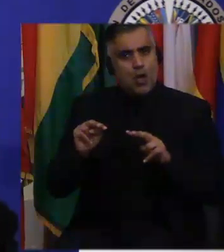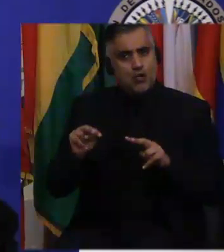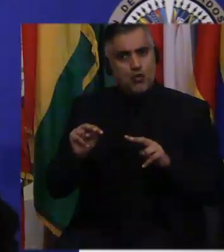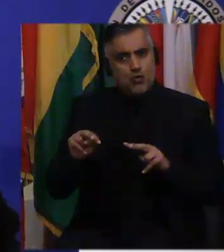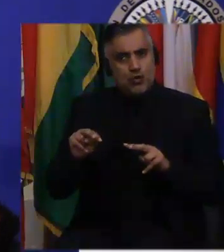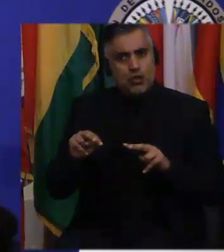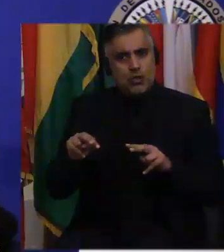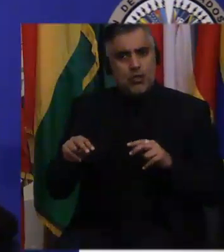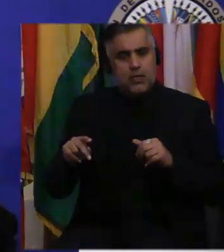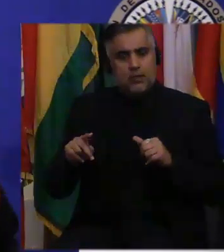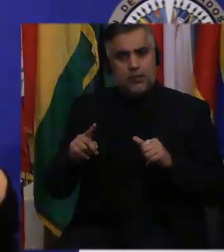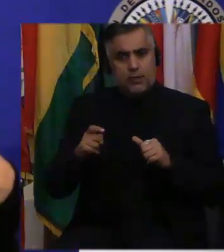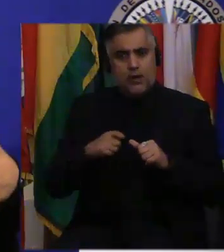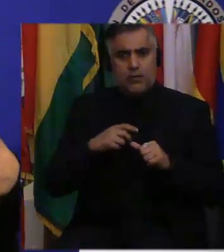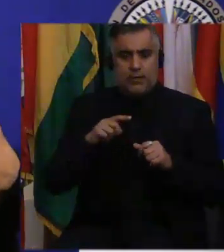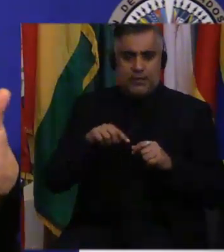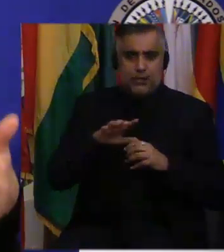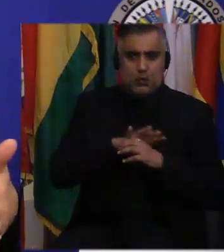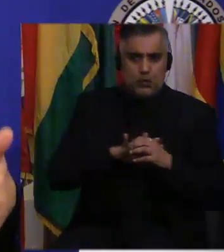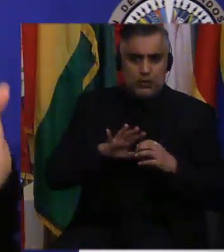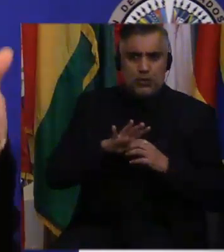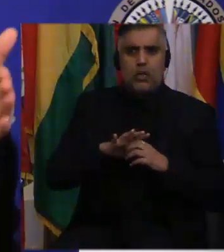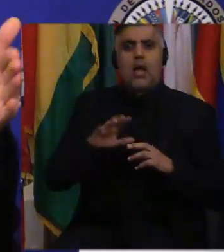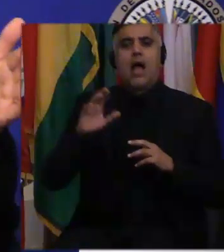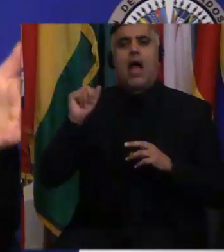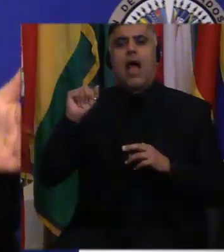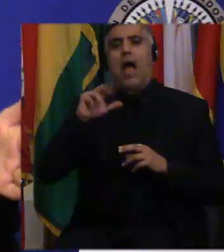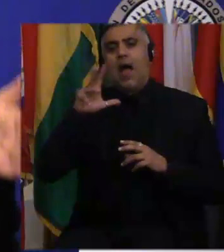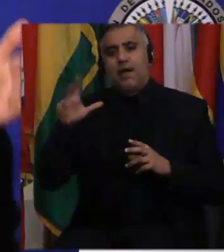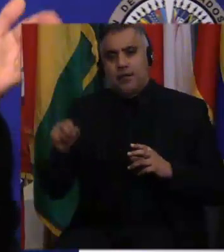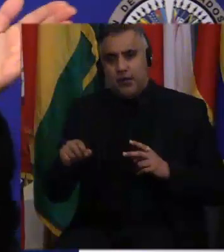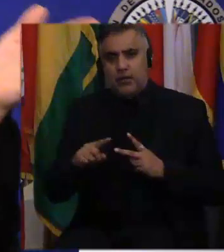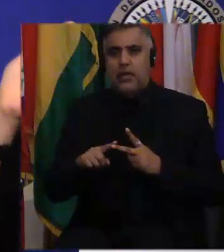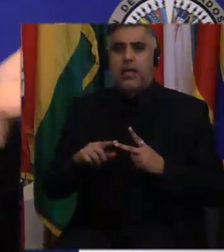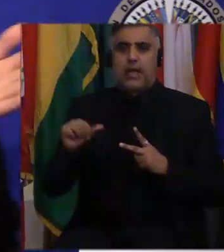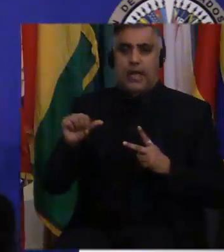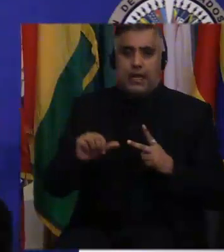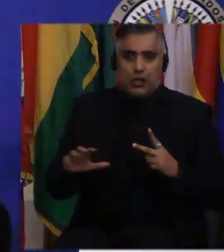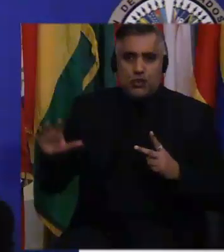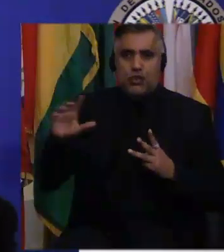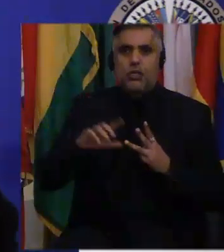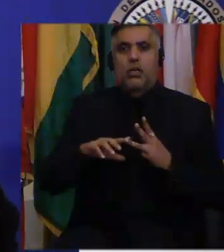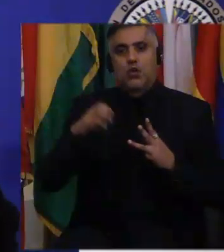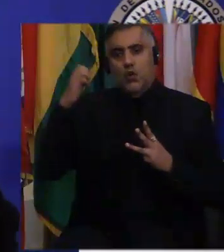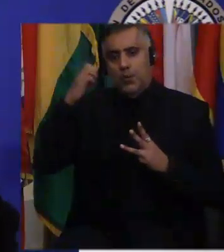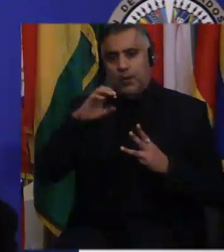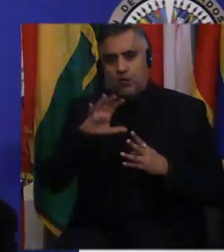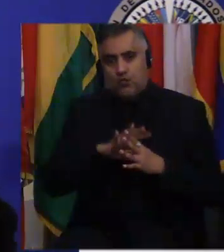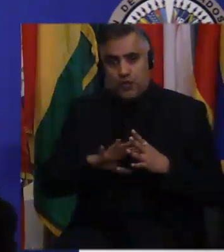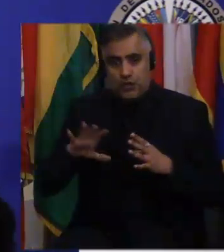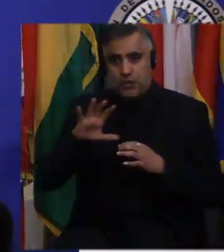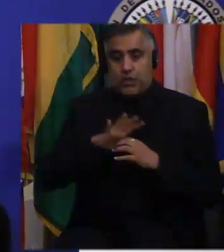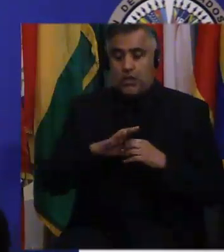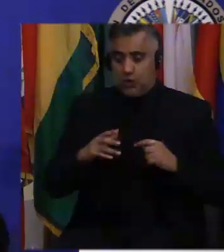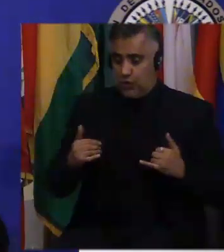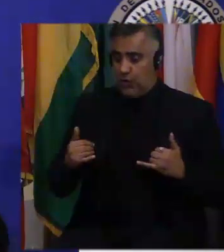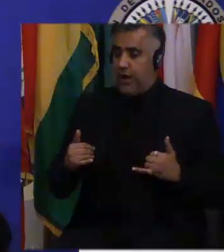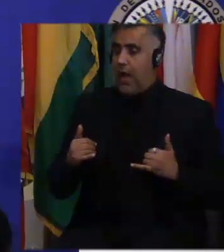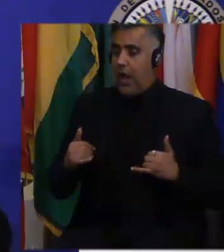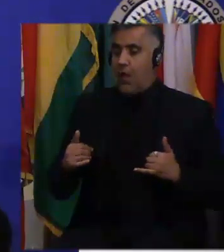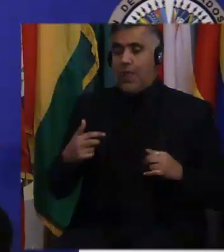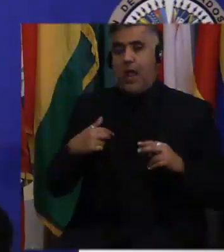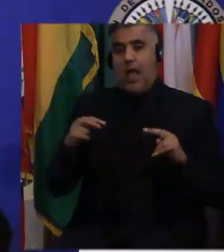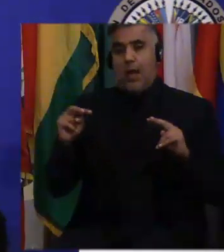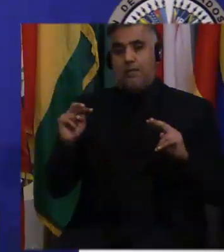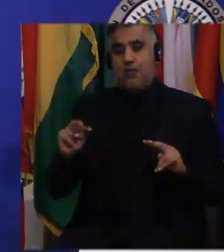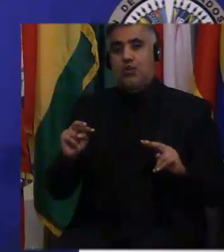monitoring of states from this region, but also African region, Asian region, European region. And now when I'm